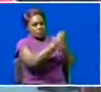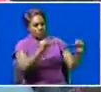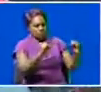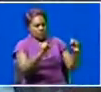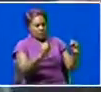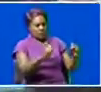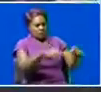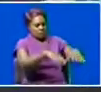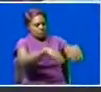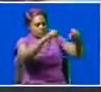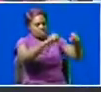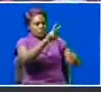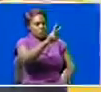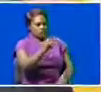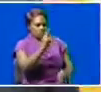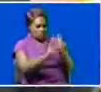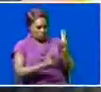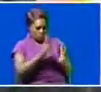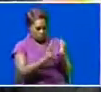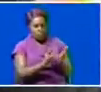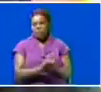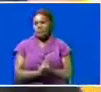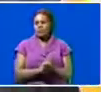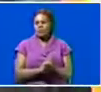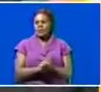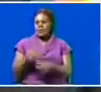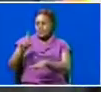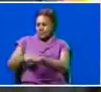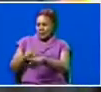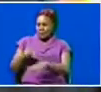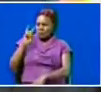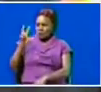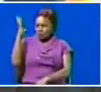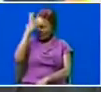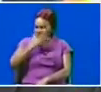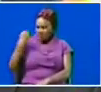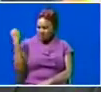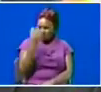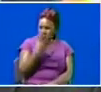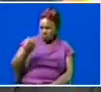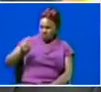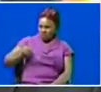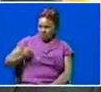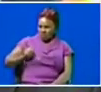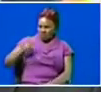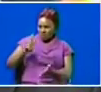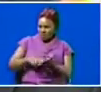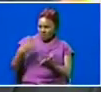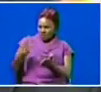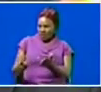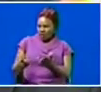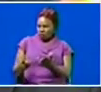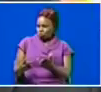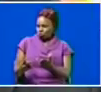Ruto's succession in 2022. You see, Ben, when you see a beautiful girl and fail to master the